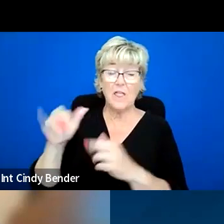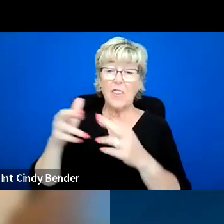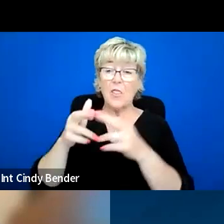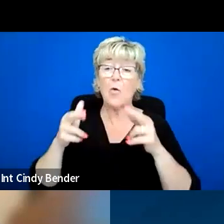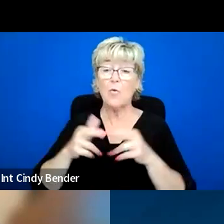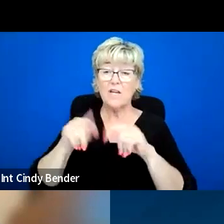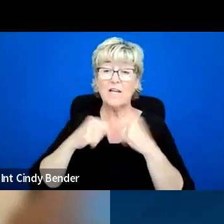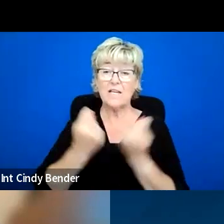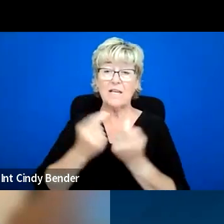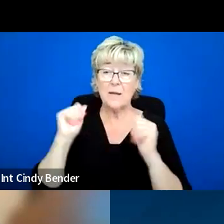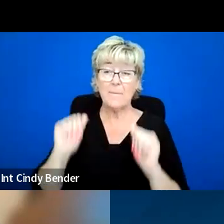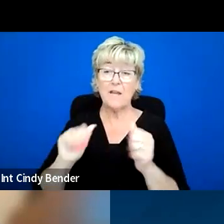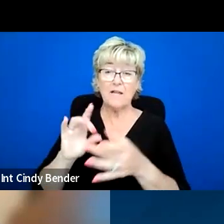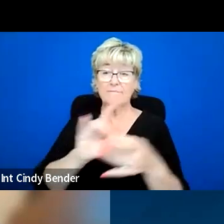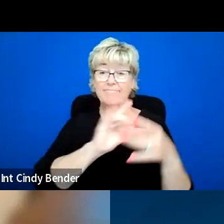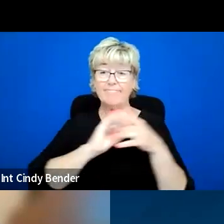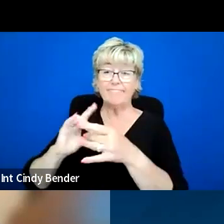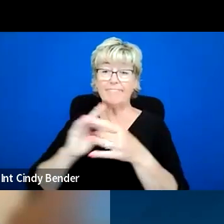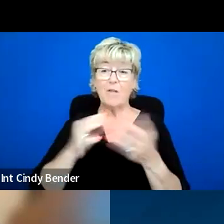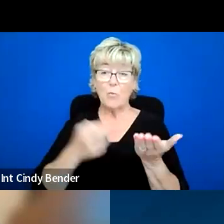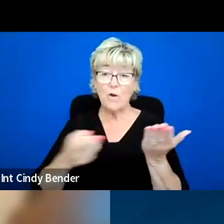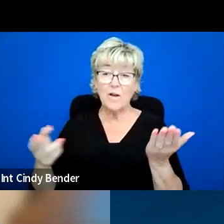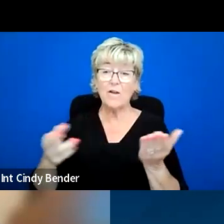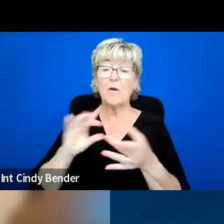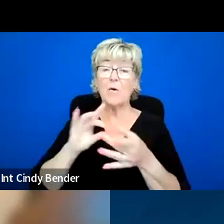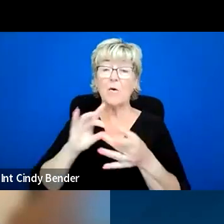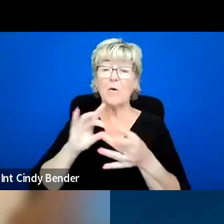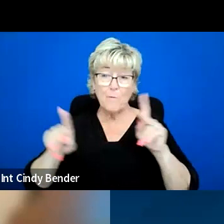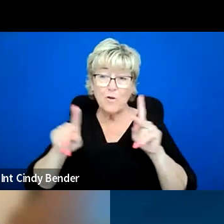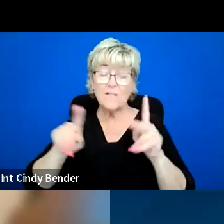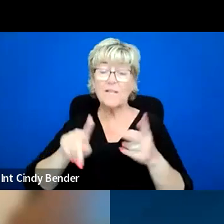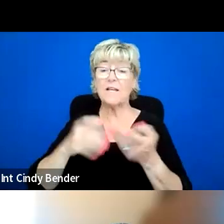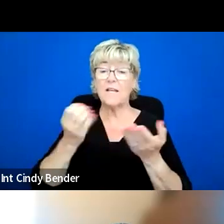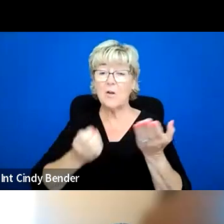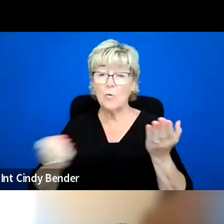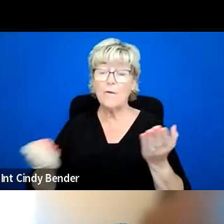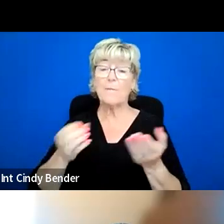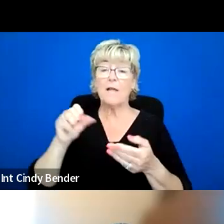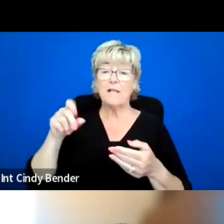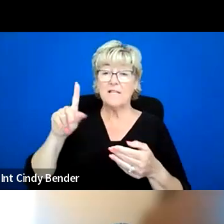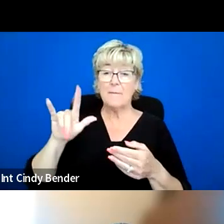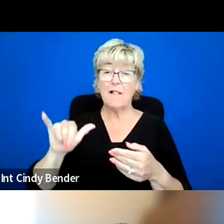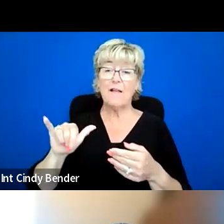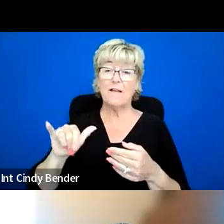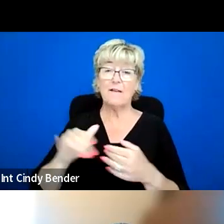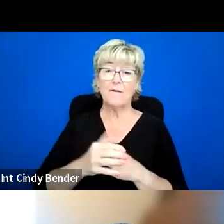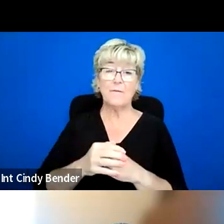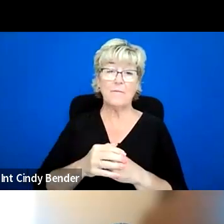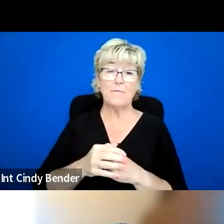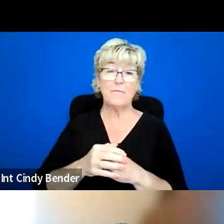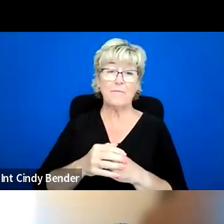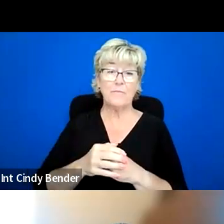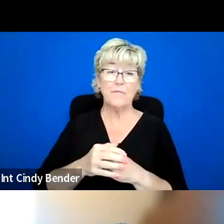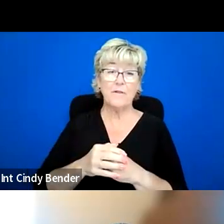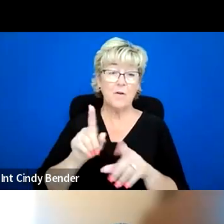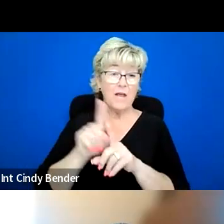help coordinate resources in the form of personnel or equipment and supplies to support sheltering operations. And as